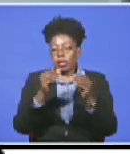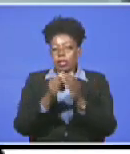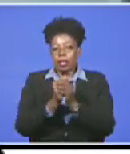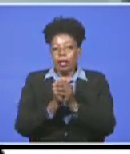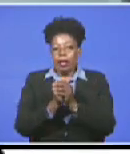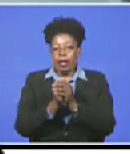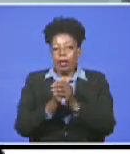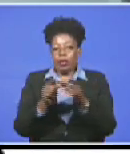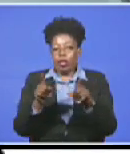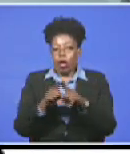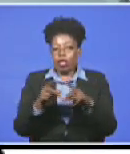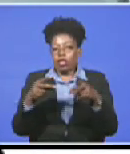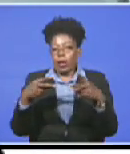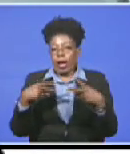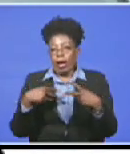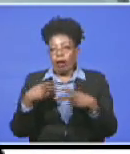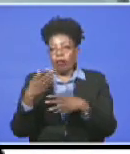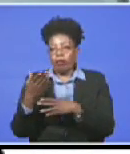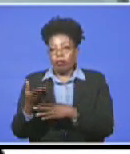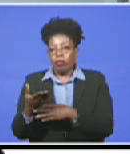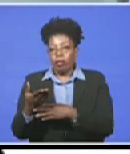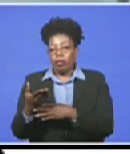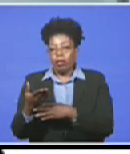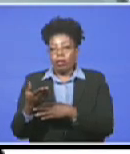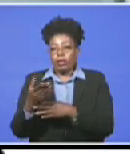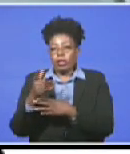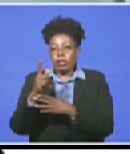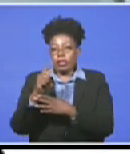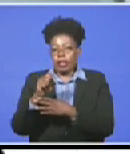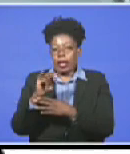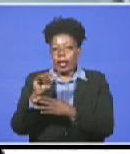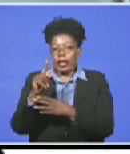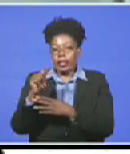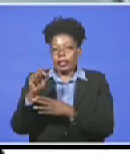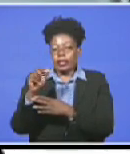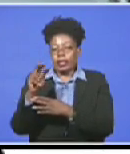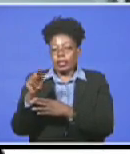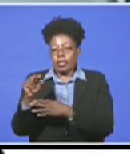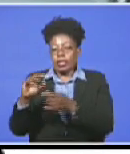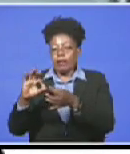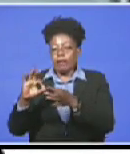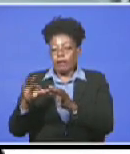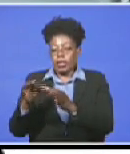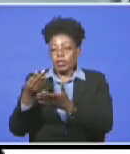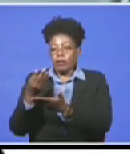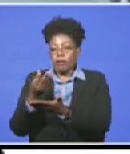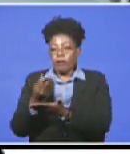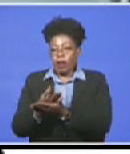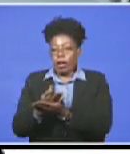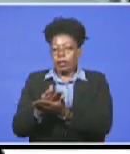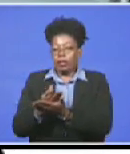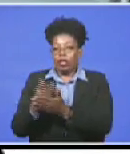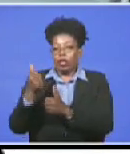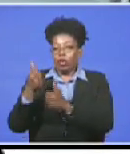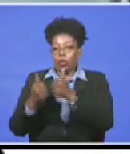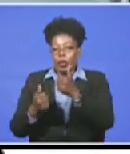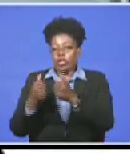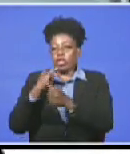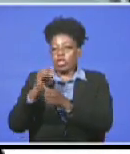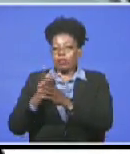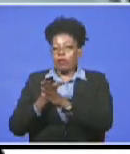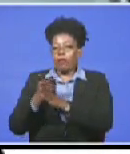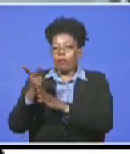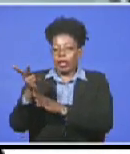And we also have the Titan Fixed Income Fund, which is a